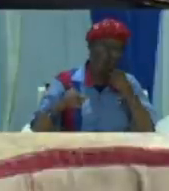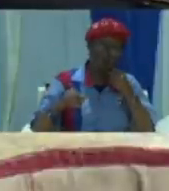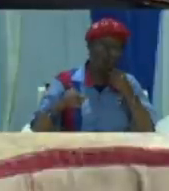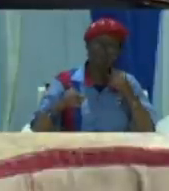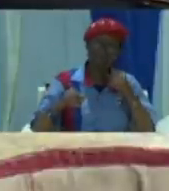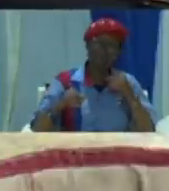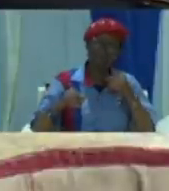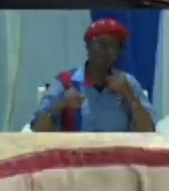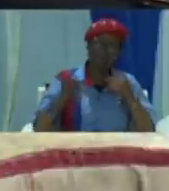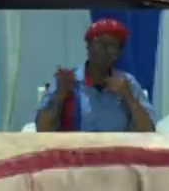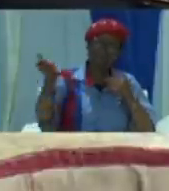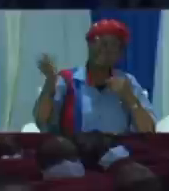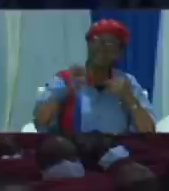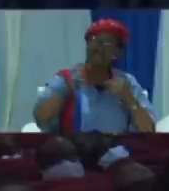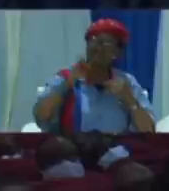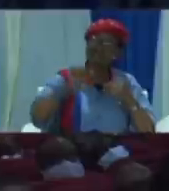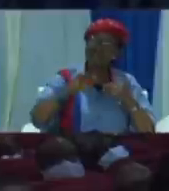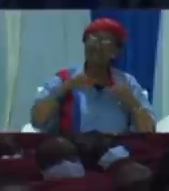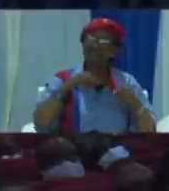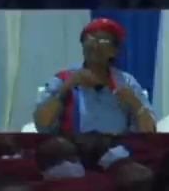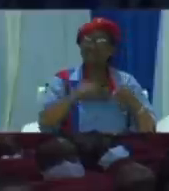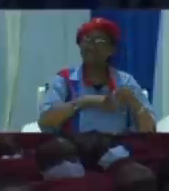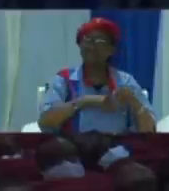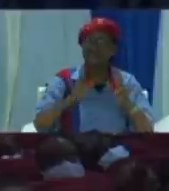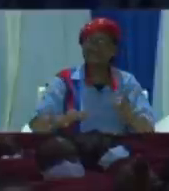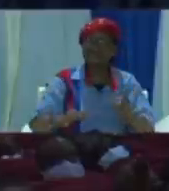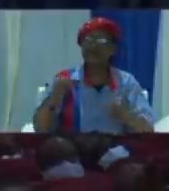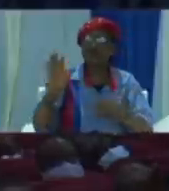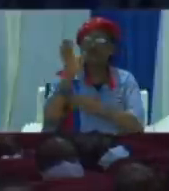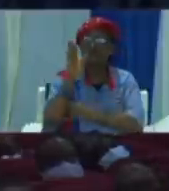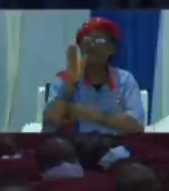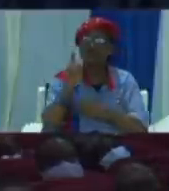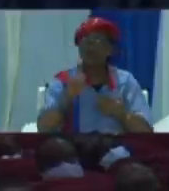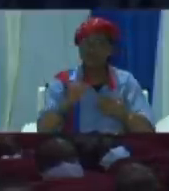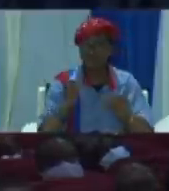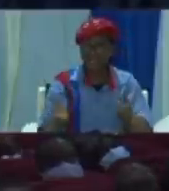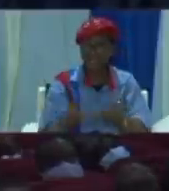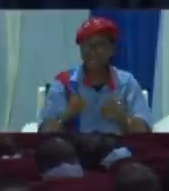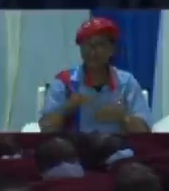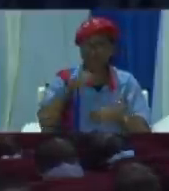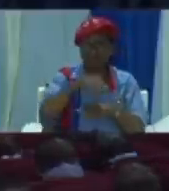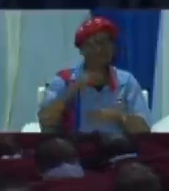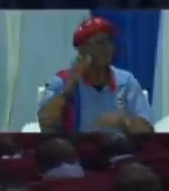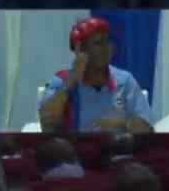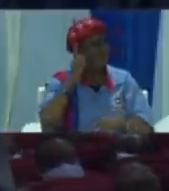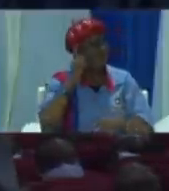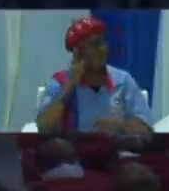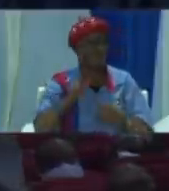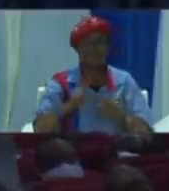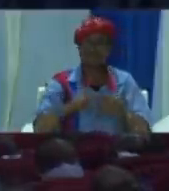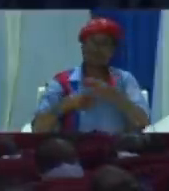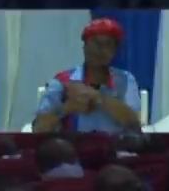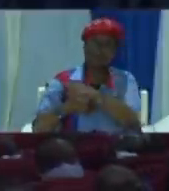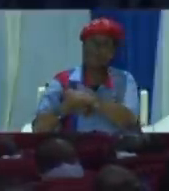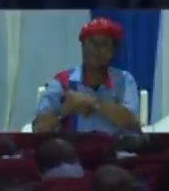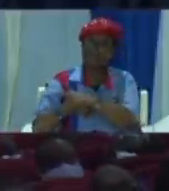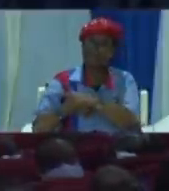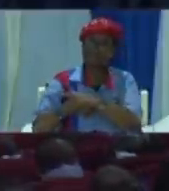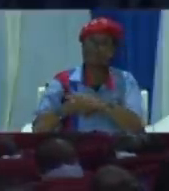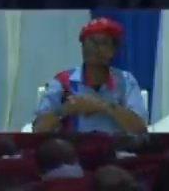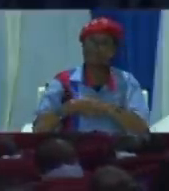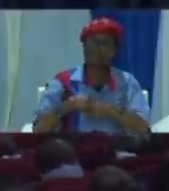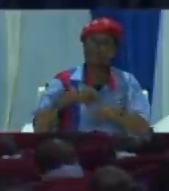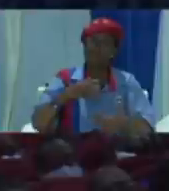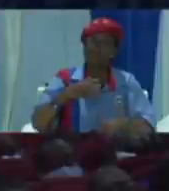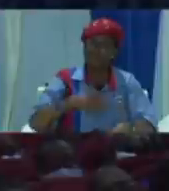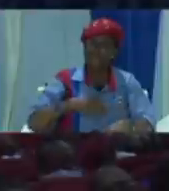As a minister of God here tonight, listen to me carefully. Ìránṣẹ́ Ọlọ́run kan bẹ níbí ní òru yìí, tẹ́tí sí mi dáradára. My daddy